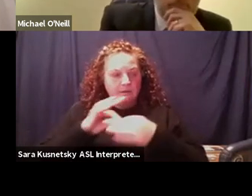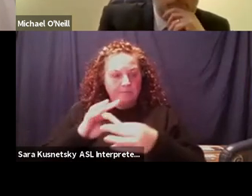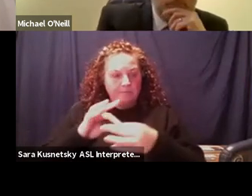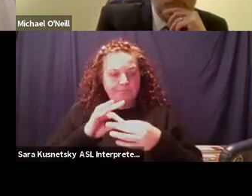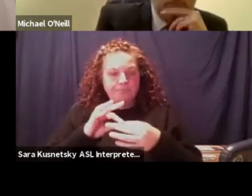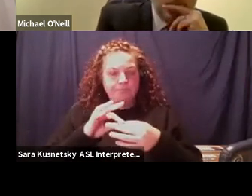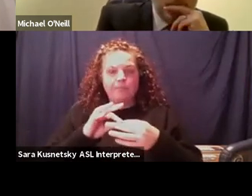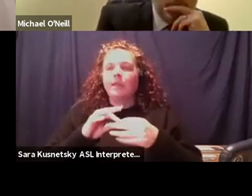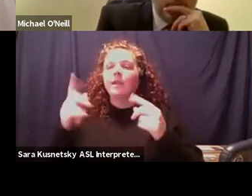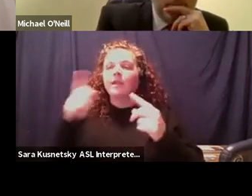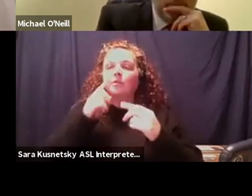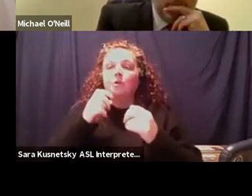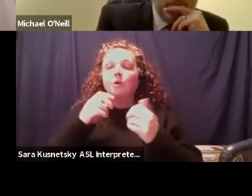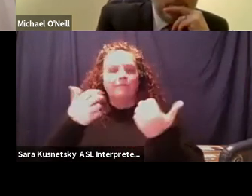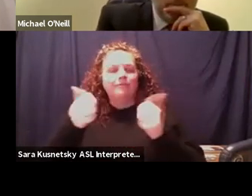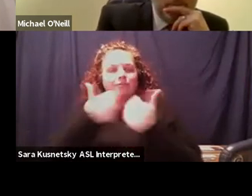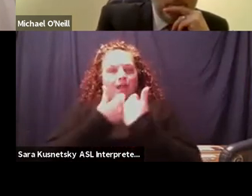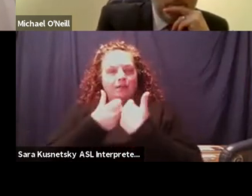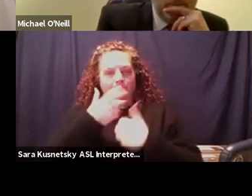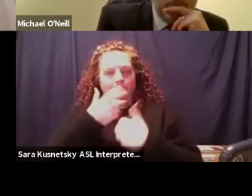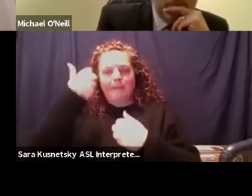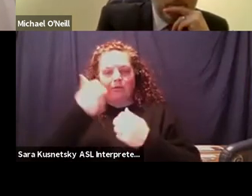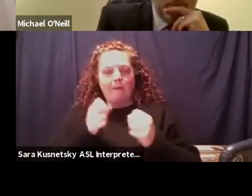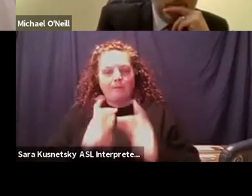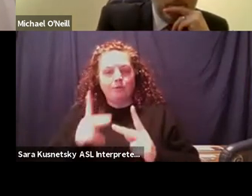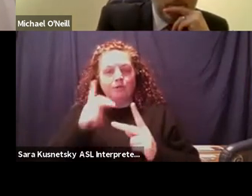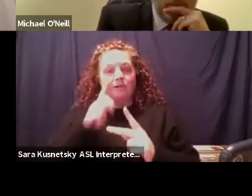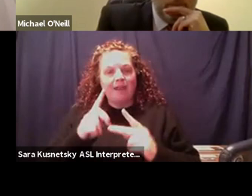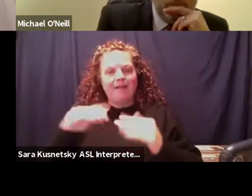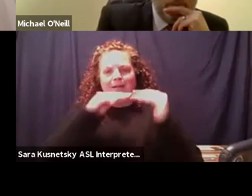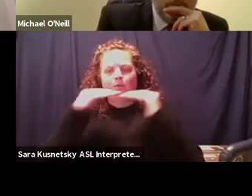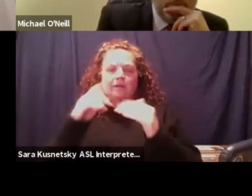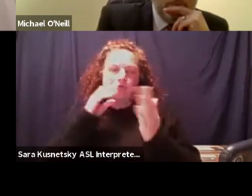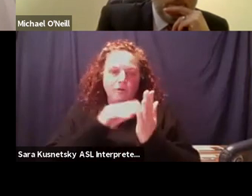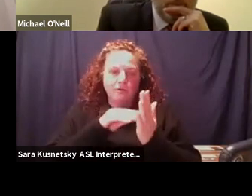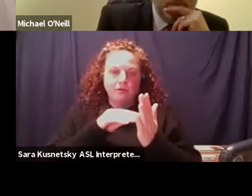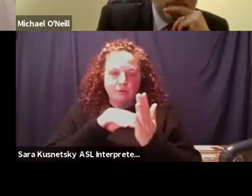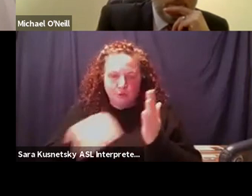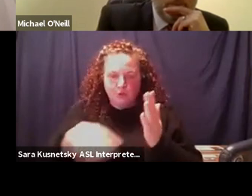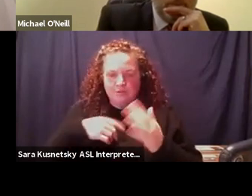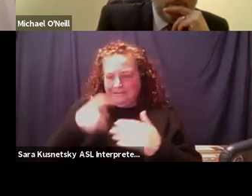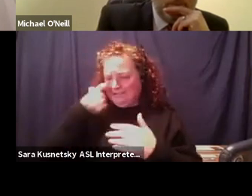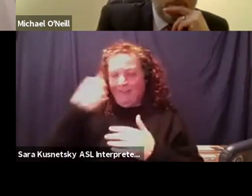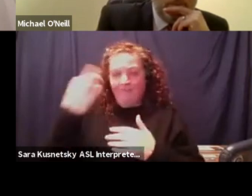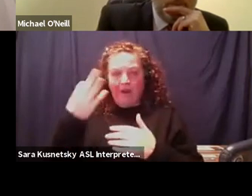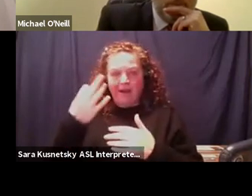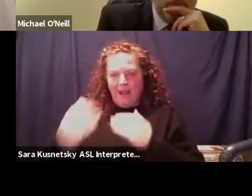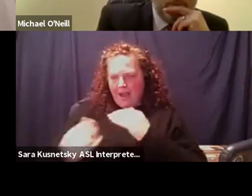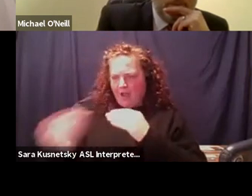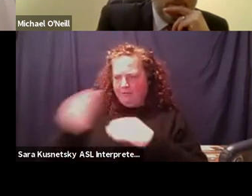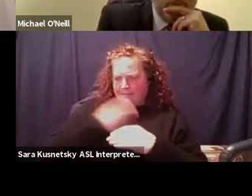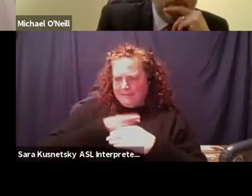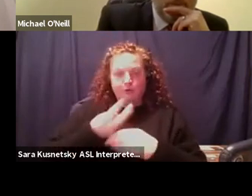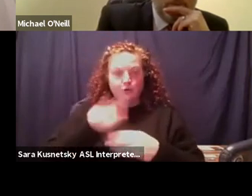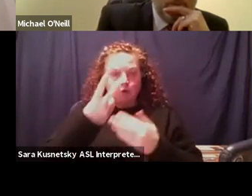into opportunity and better ensure excellence and equity for students. On Friday, I received a beautifully written and persuasive letter from two of our current fourth